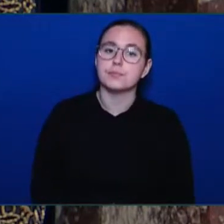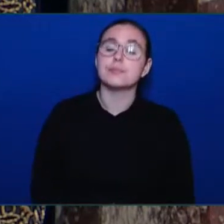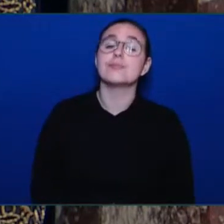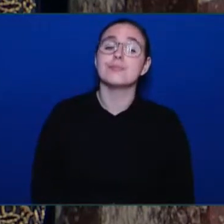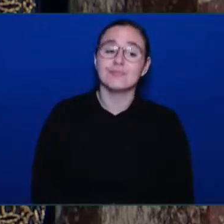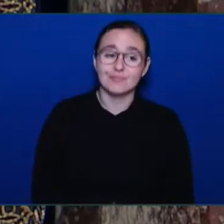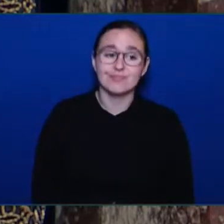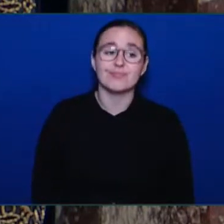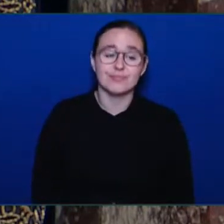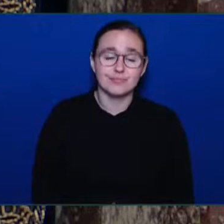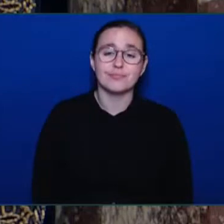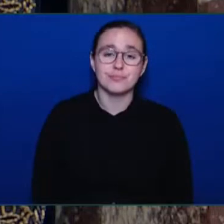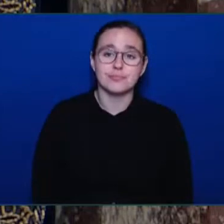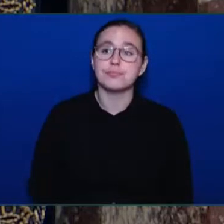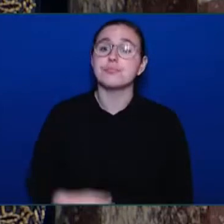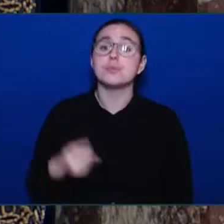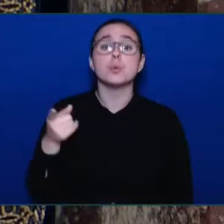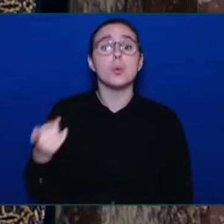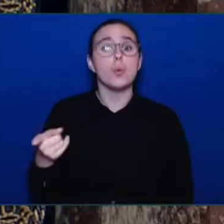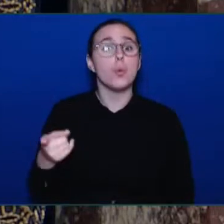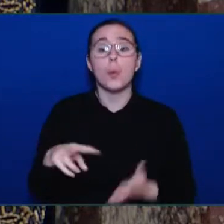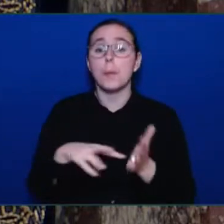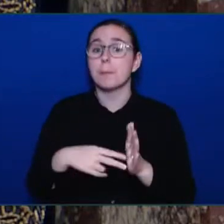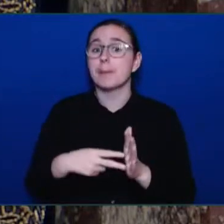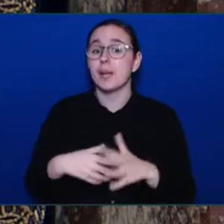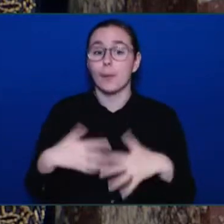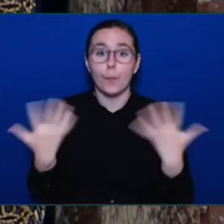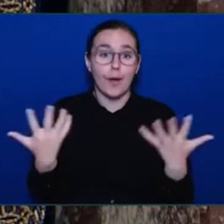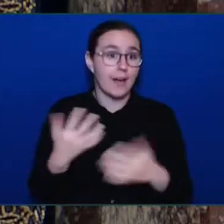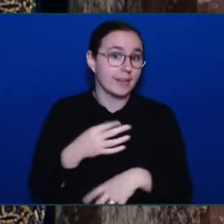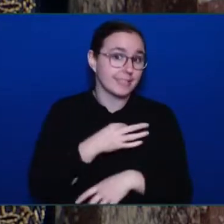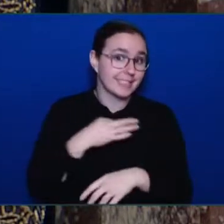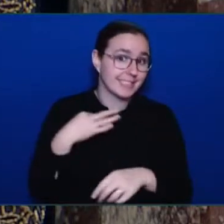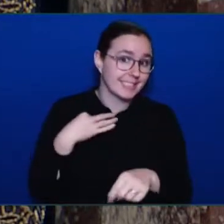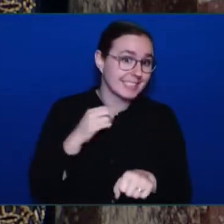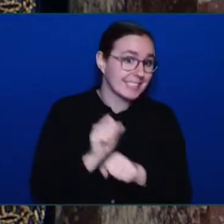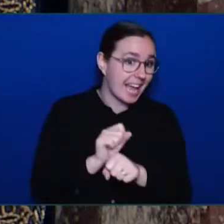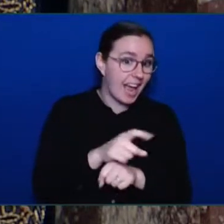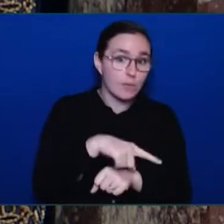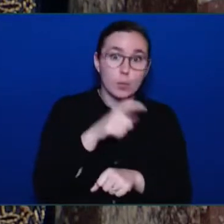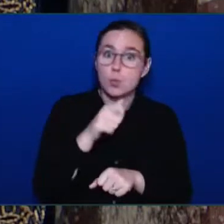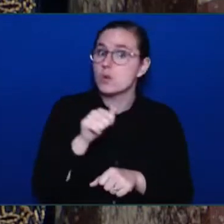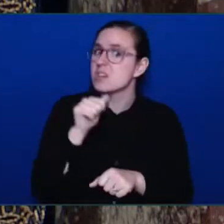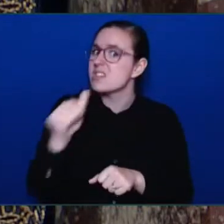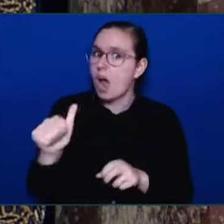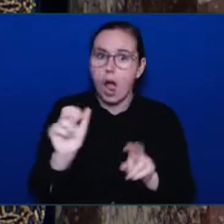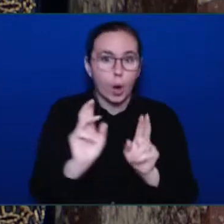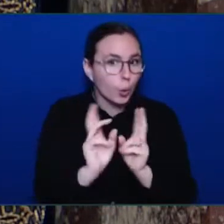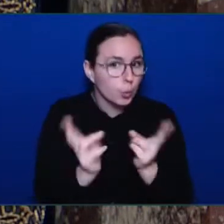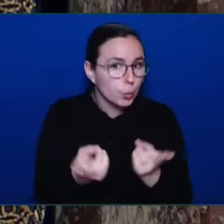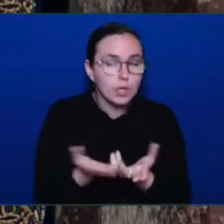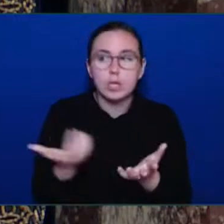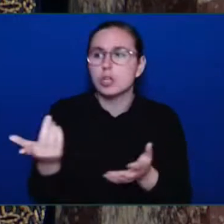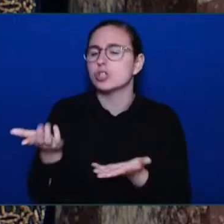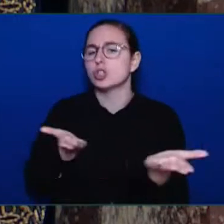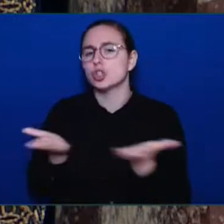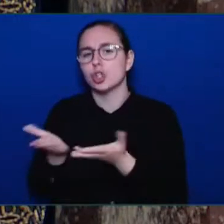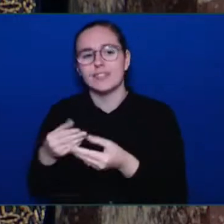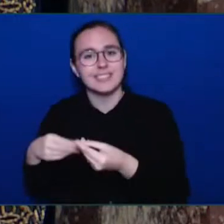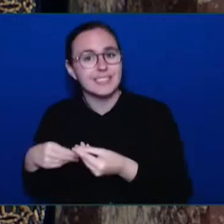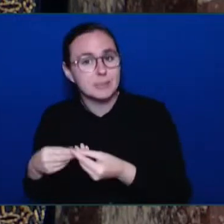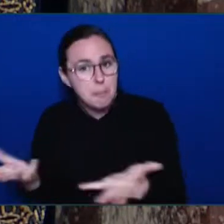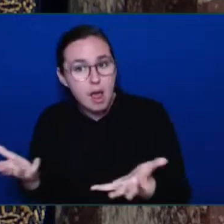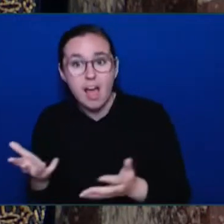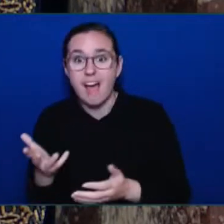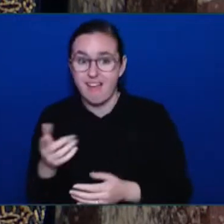staff, benefit cost escalation, and service and supply inflation. The conservative cost of inflationary pressure